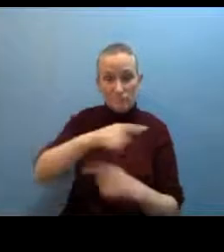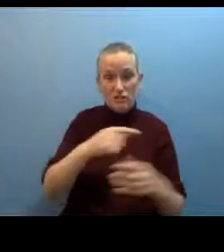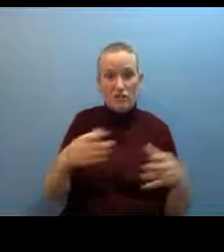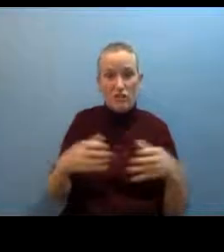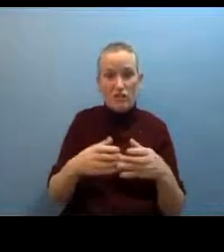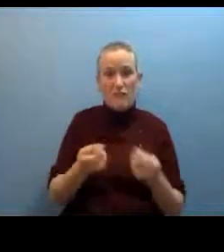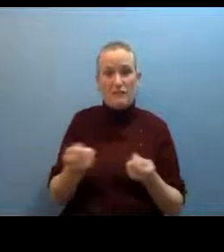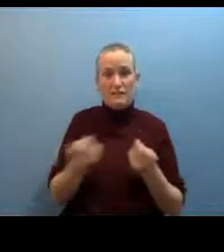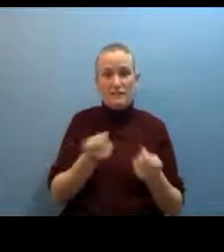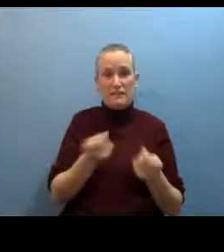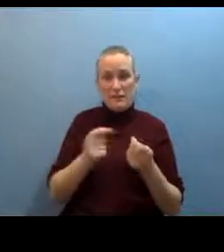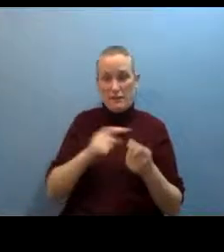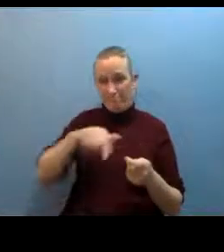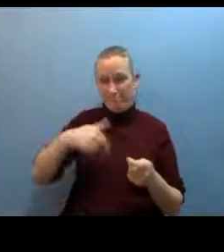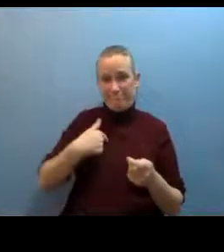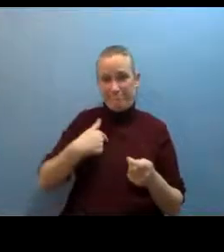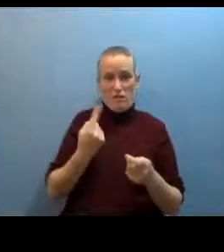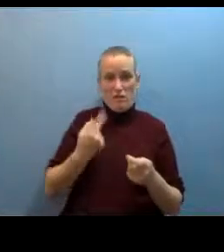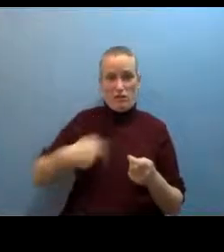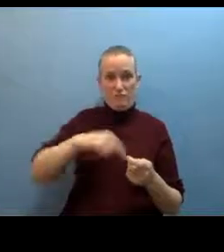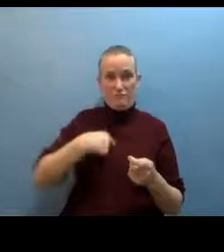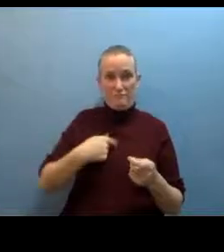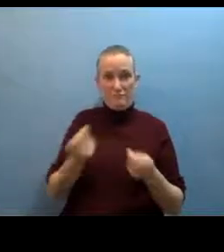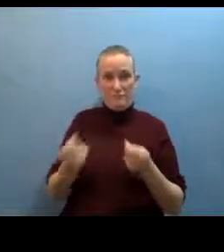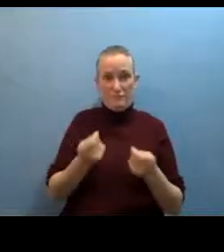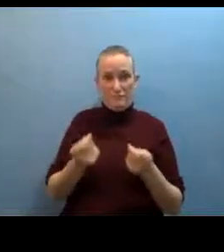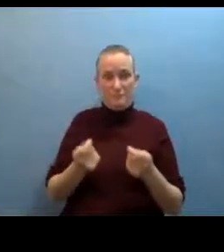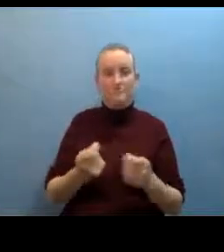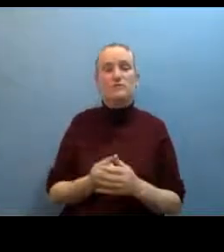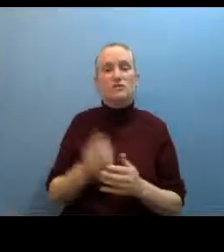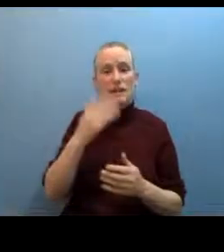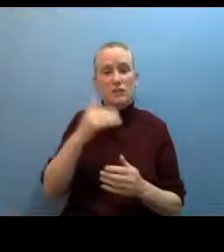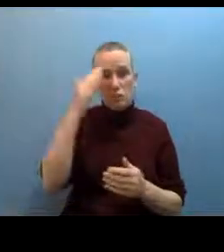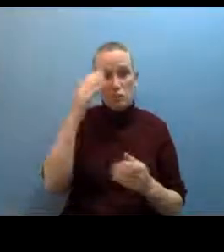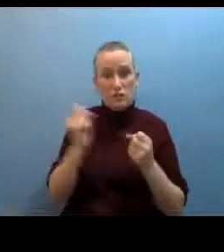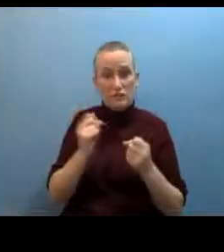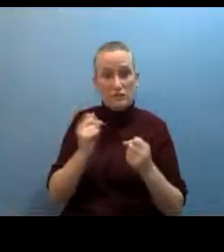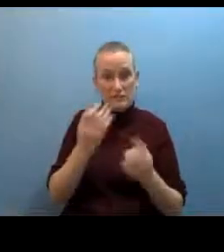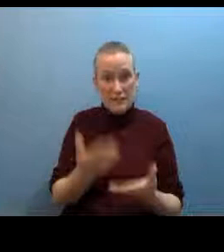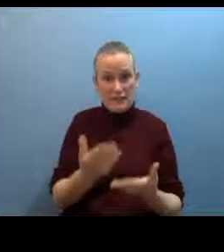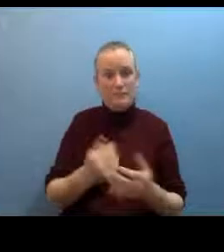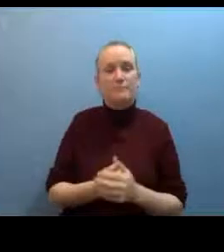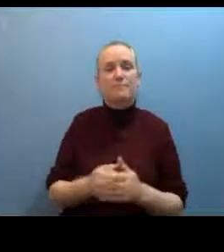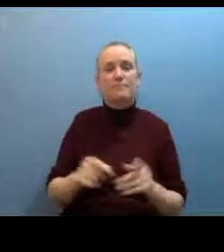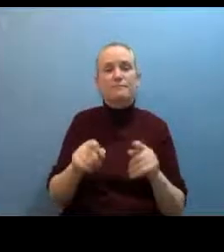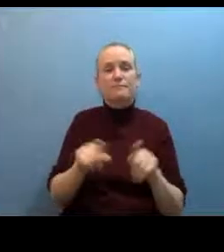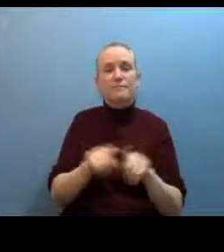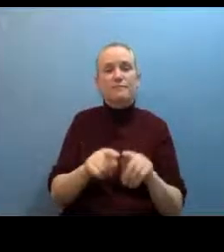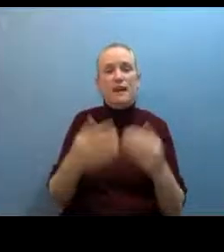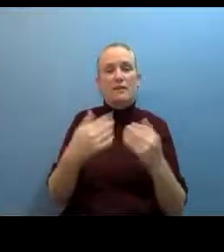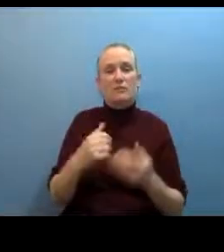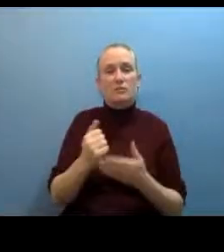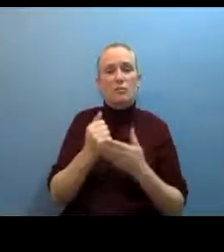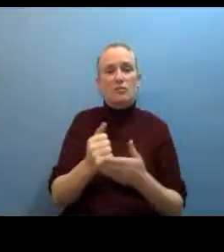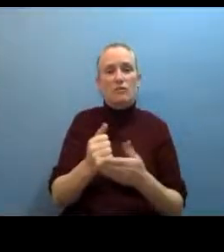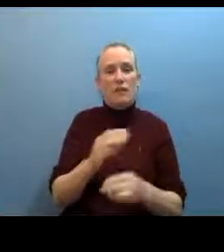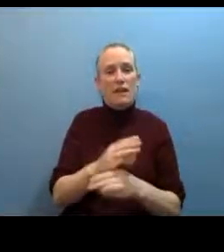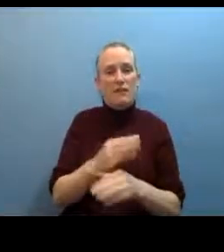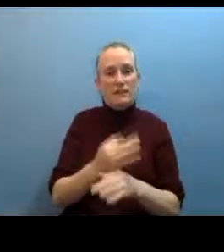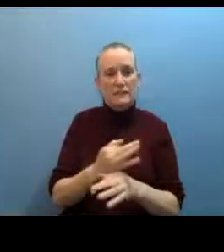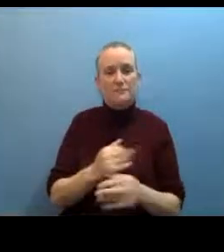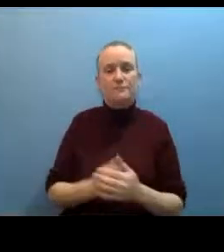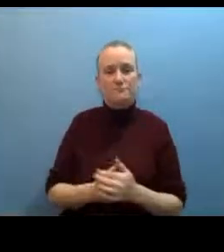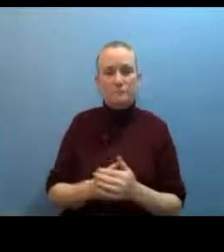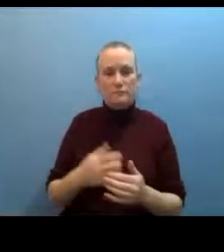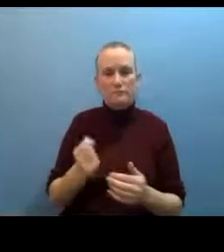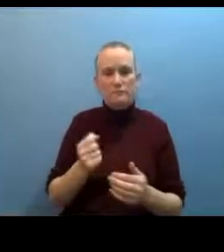to let you know that those services are available. We also have support for parents. So if you have a specific